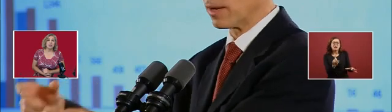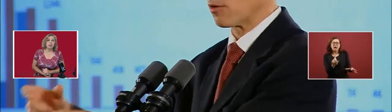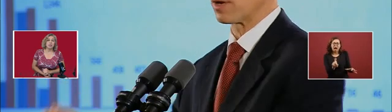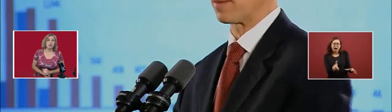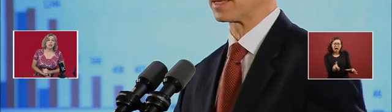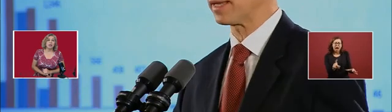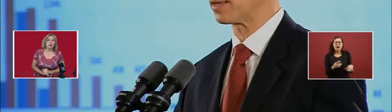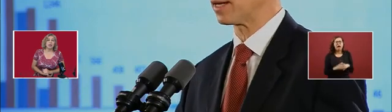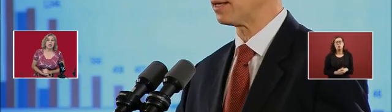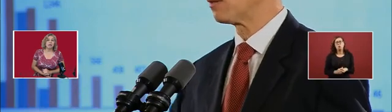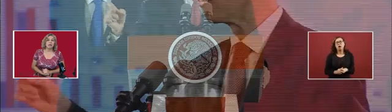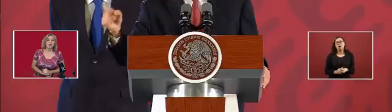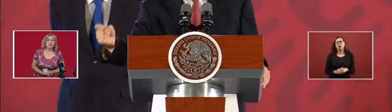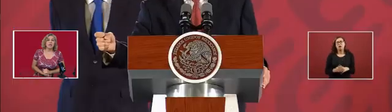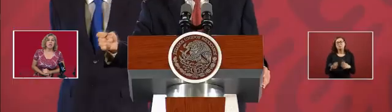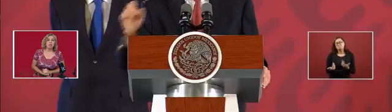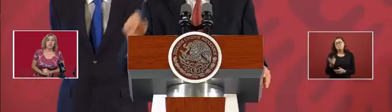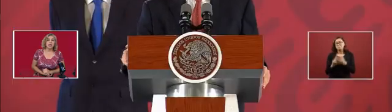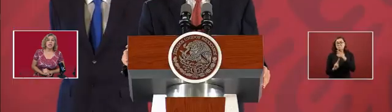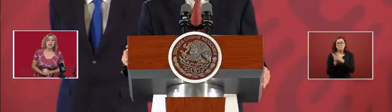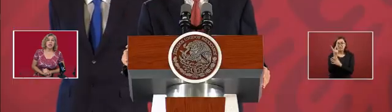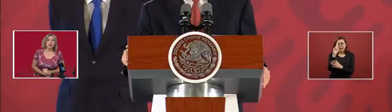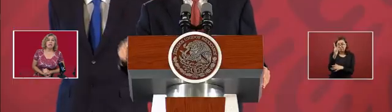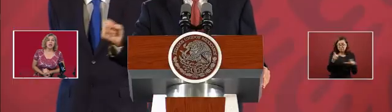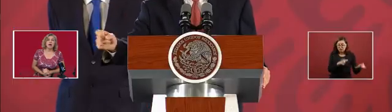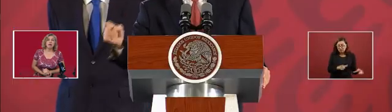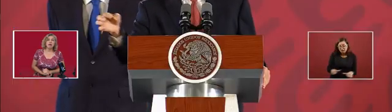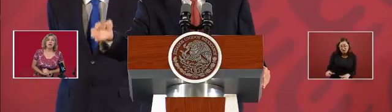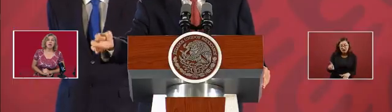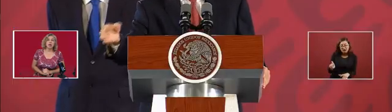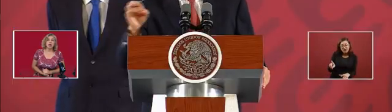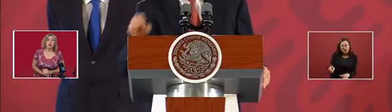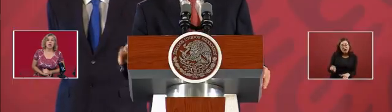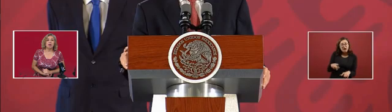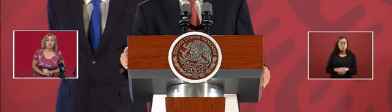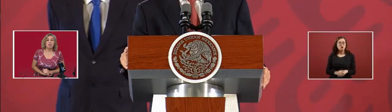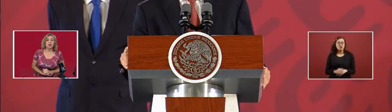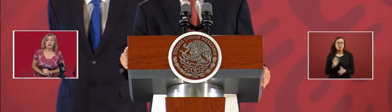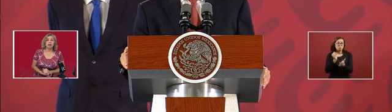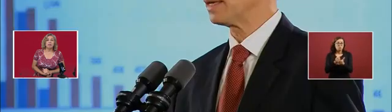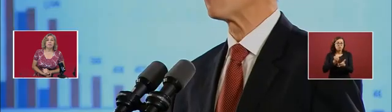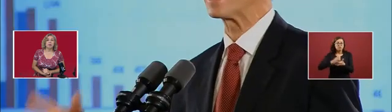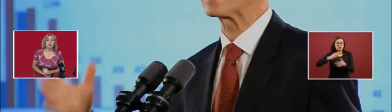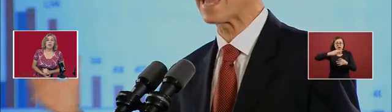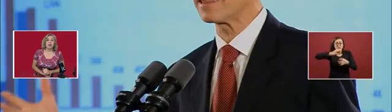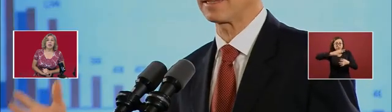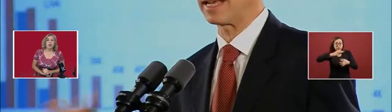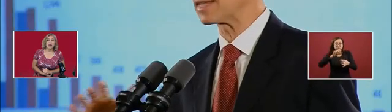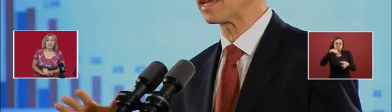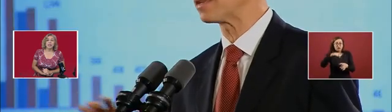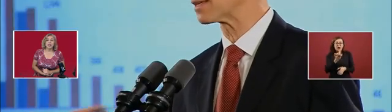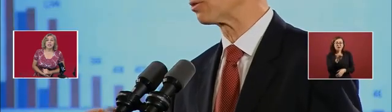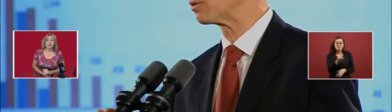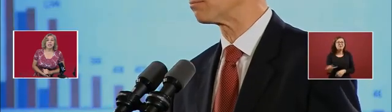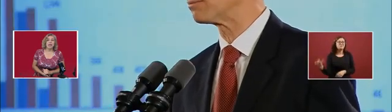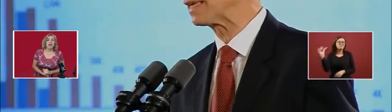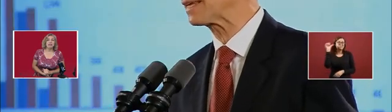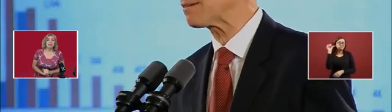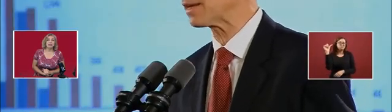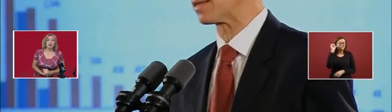area. This means just not cleaning from dust, but you also need to make sure there's no water